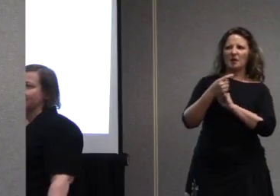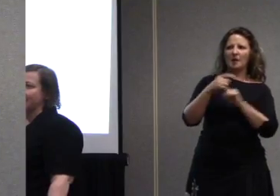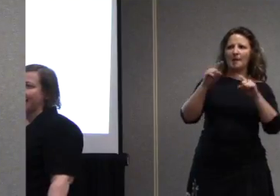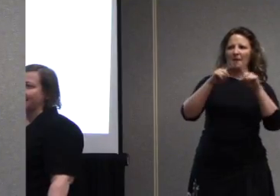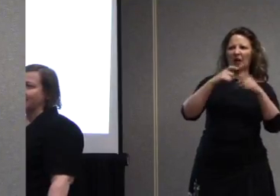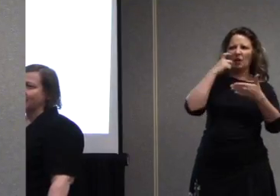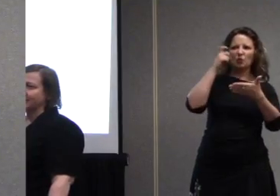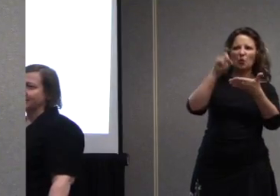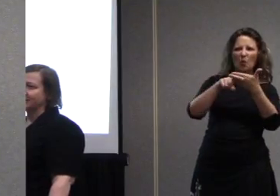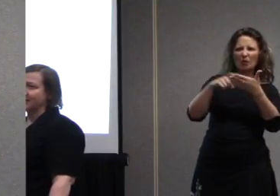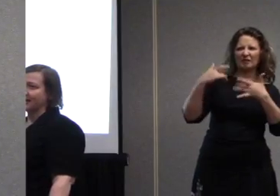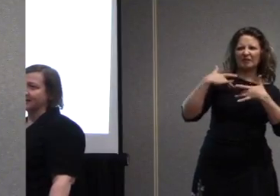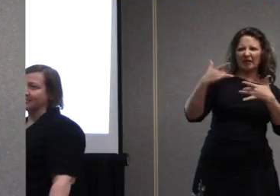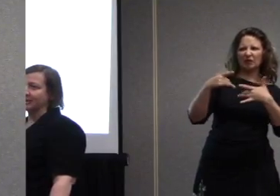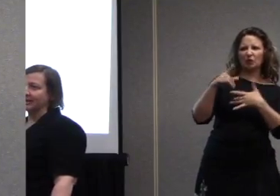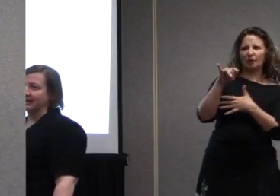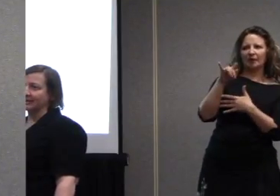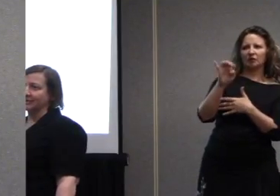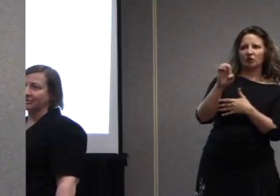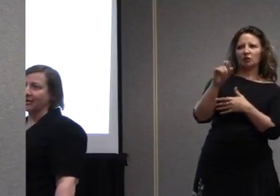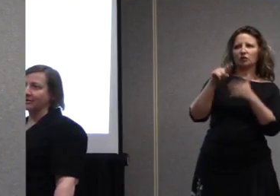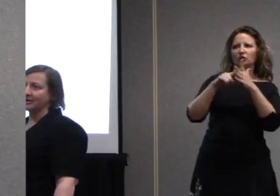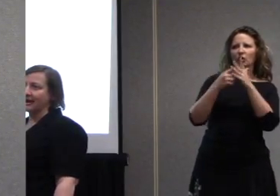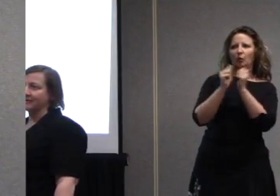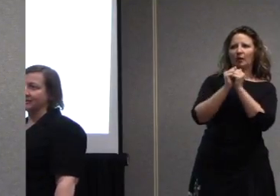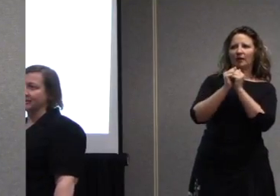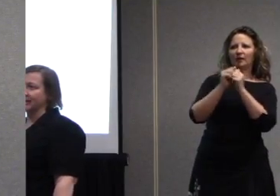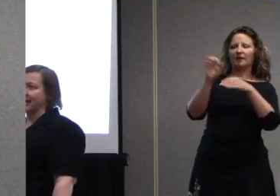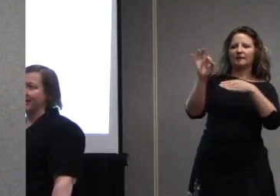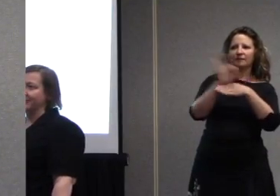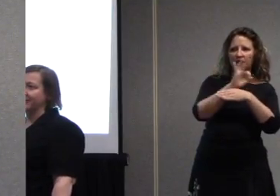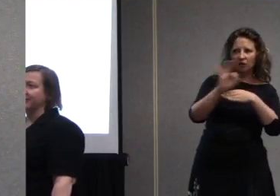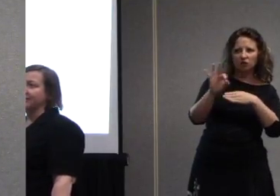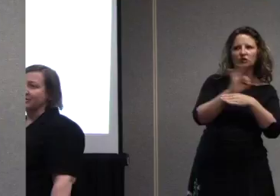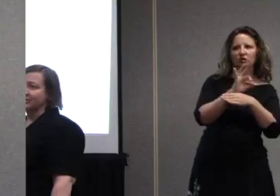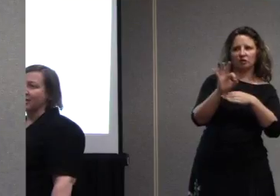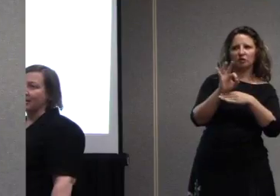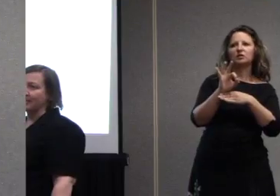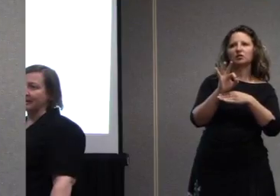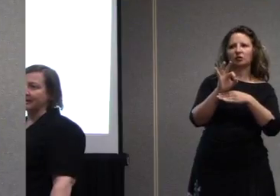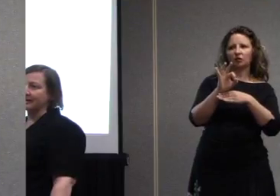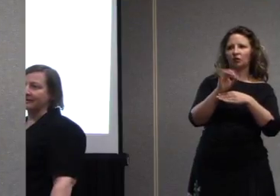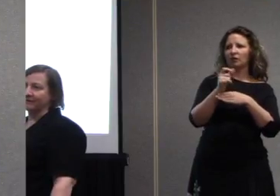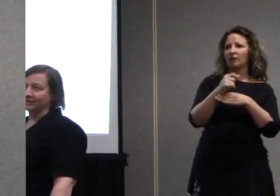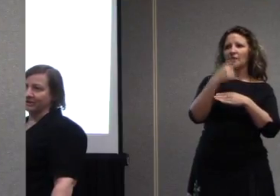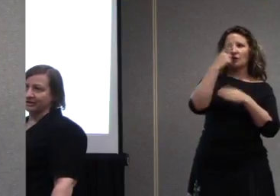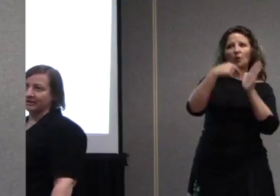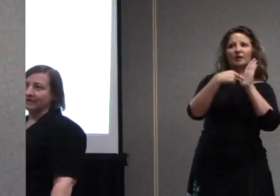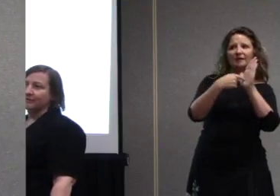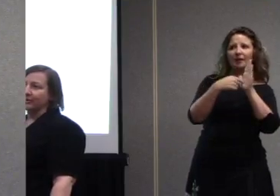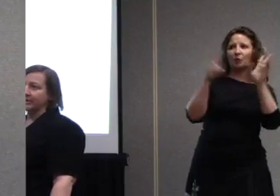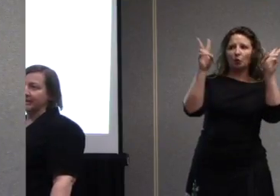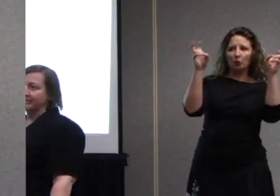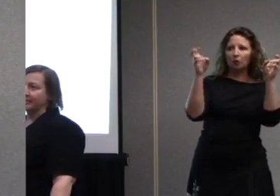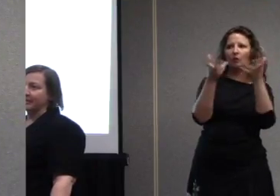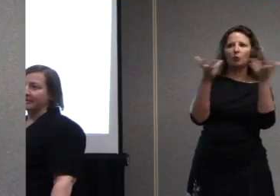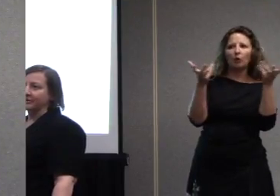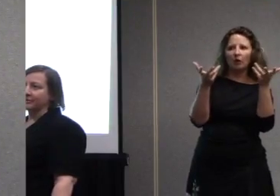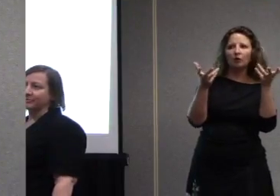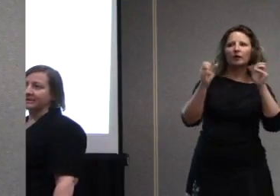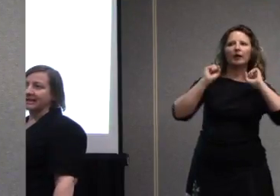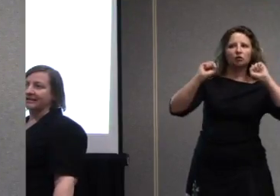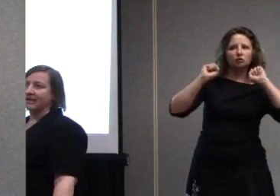it's great trying to make the ASL translations, but I notice as I'm looking at those, you also have to look at the